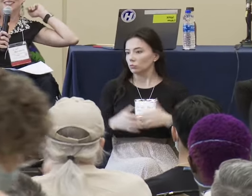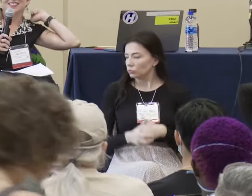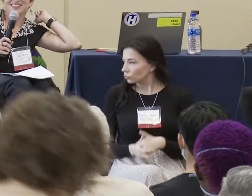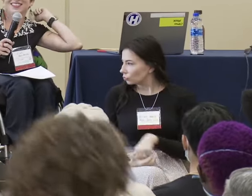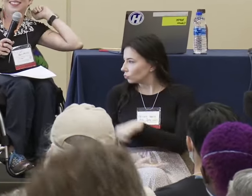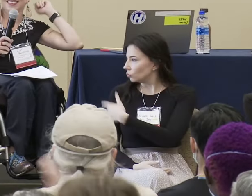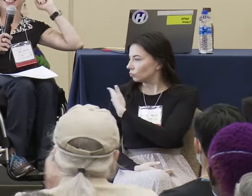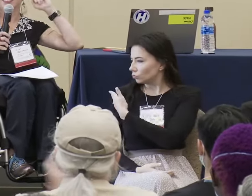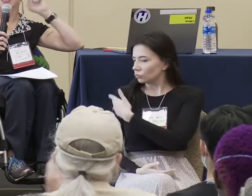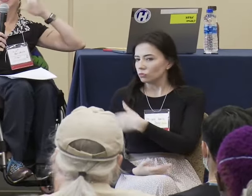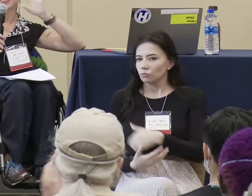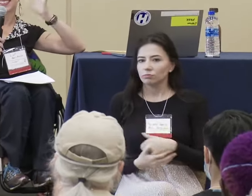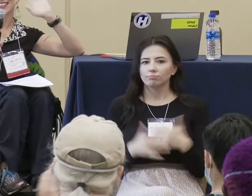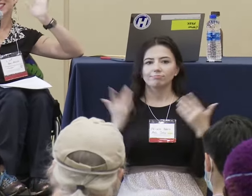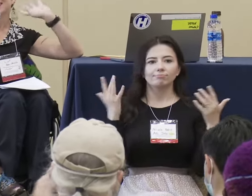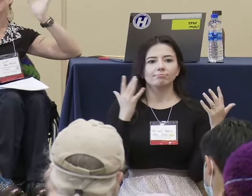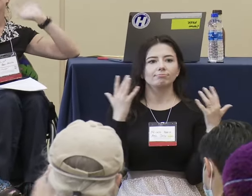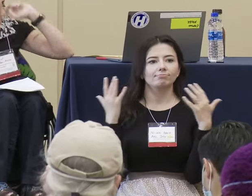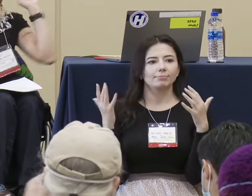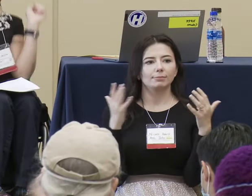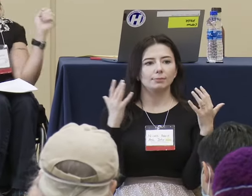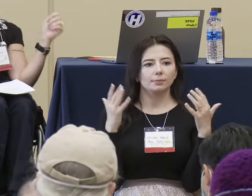Thank you.